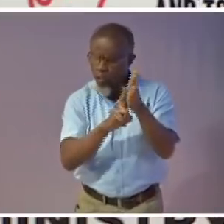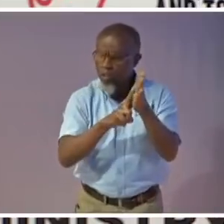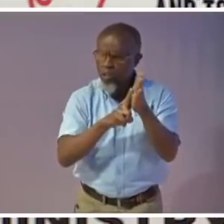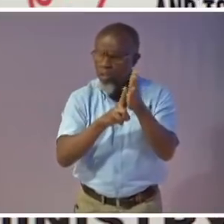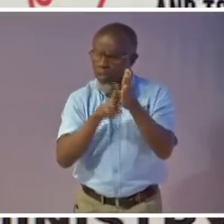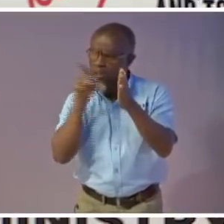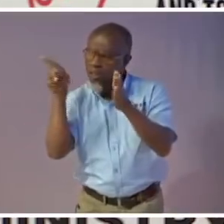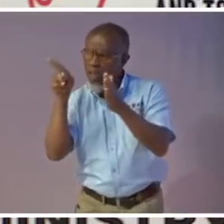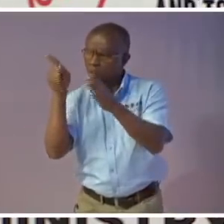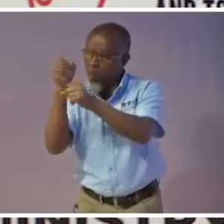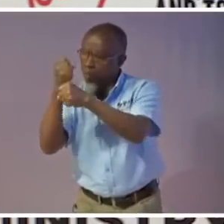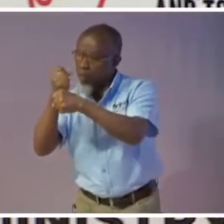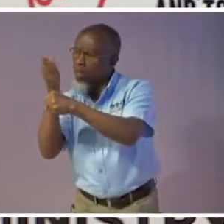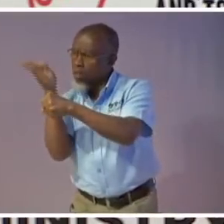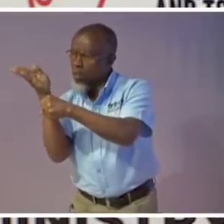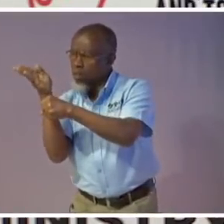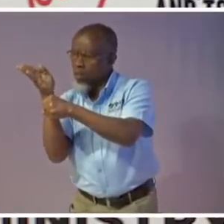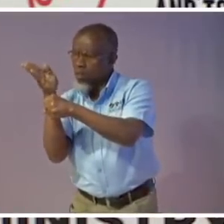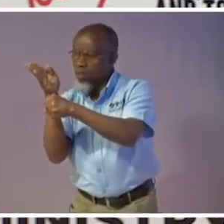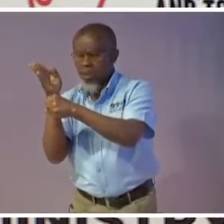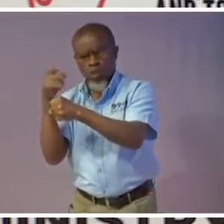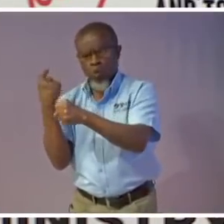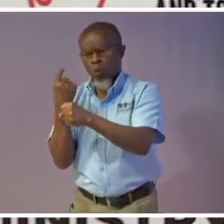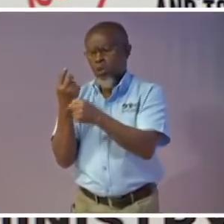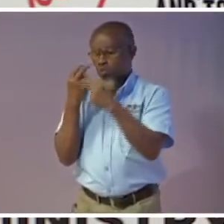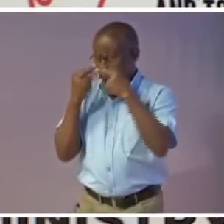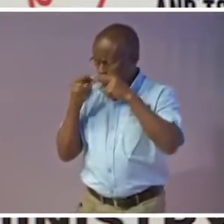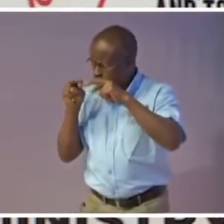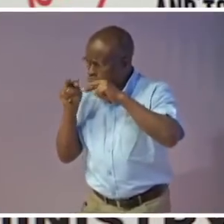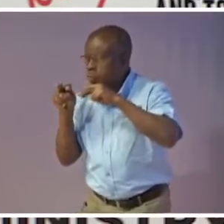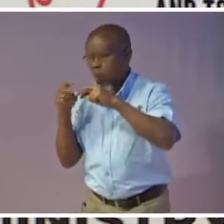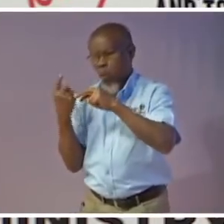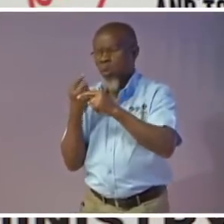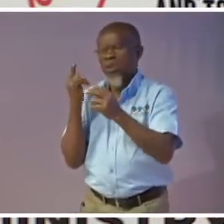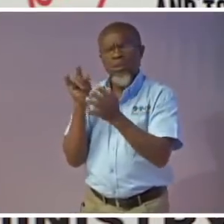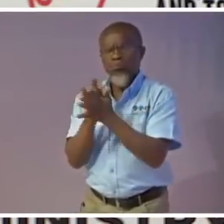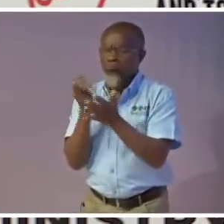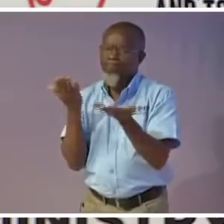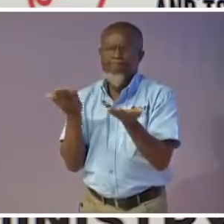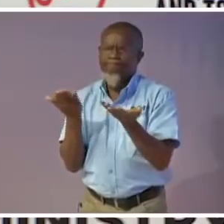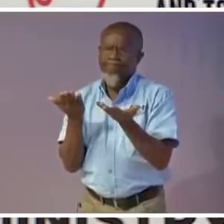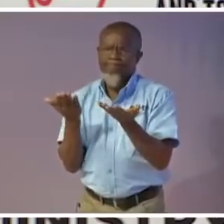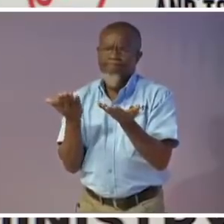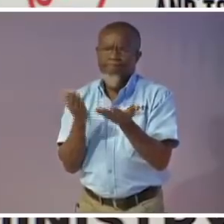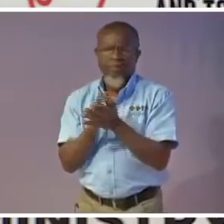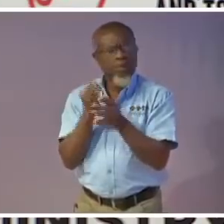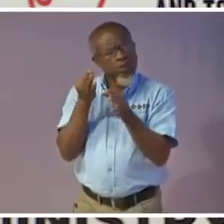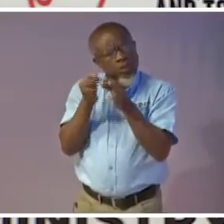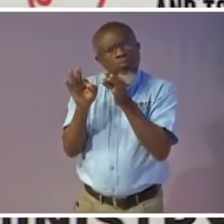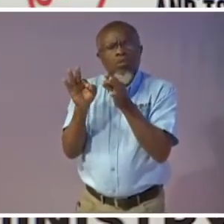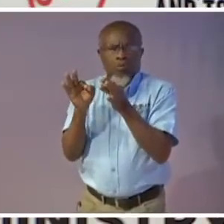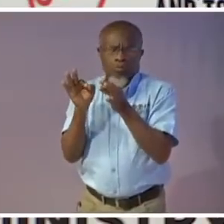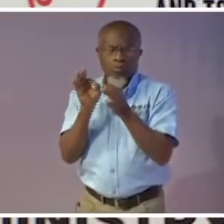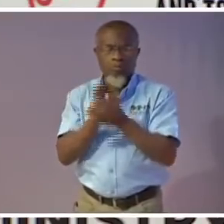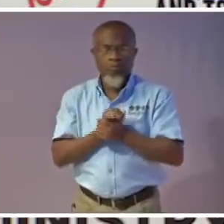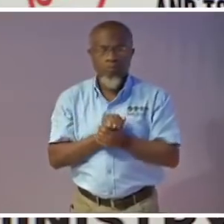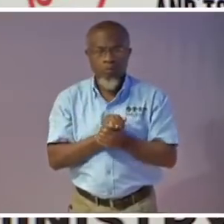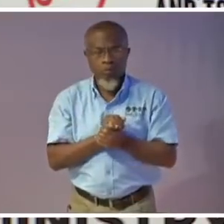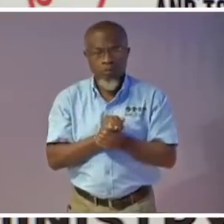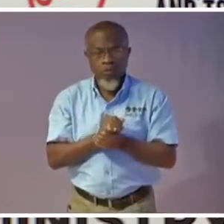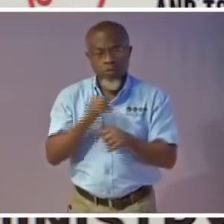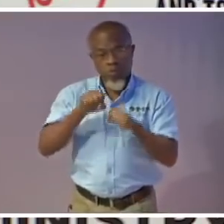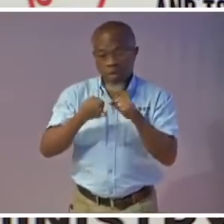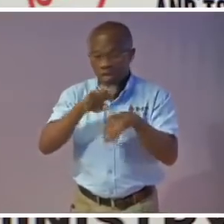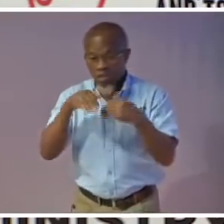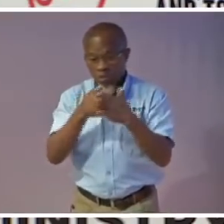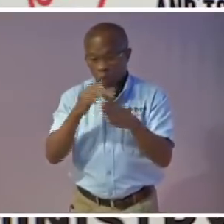is basically all they'll look at. So it's a very simple process, and we just ask all importers. We have made it as